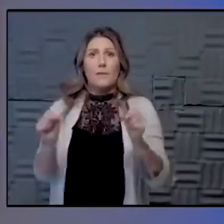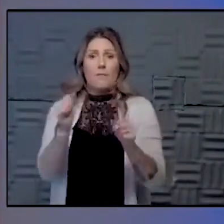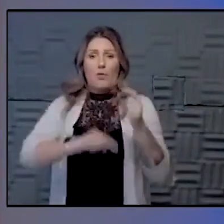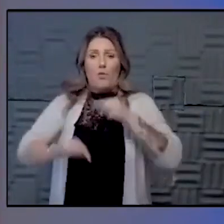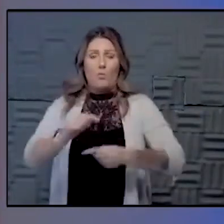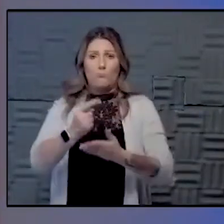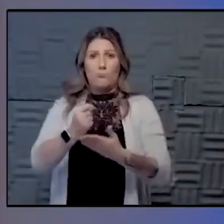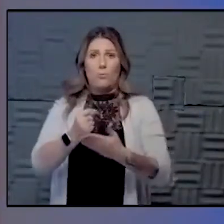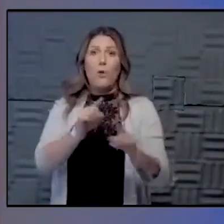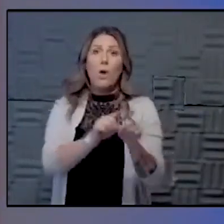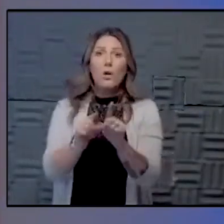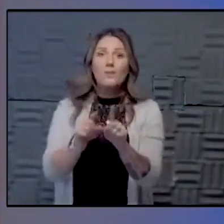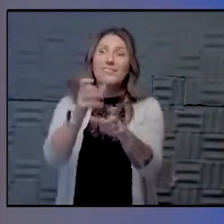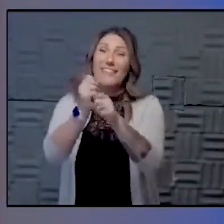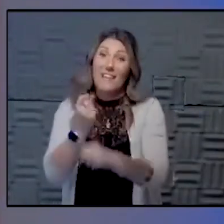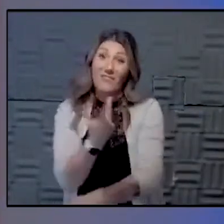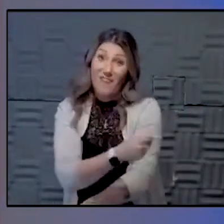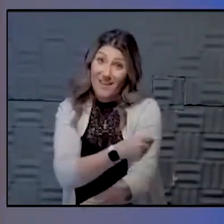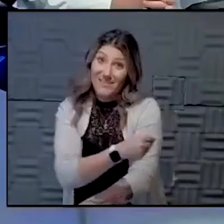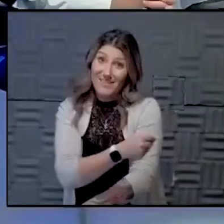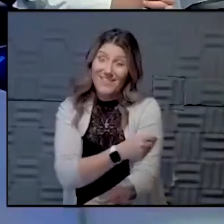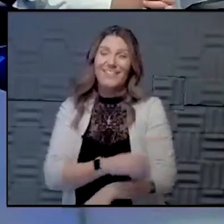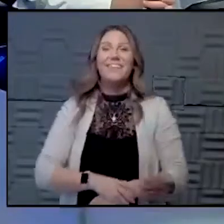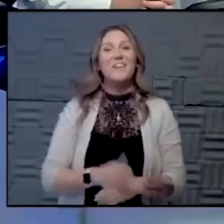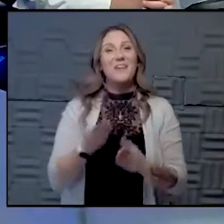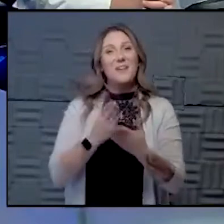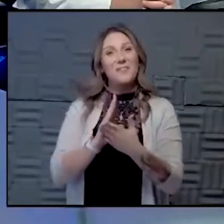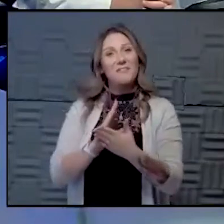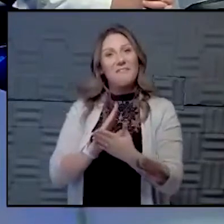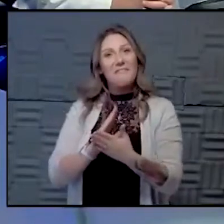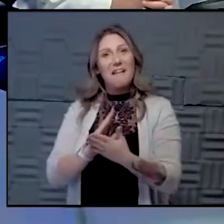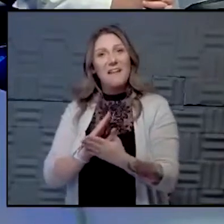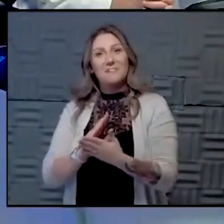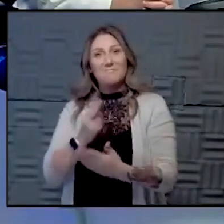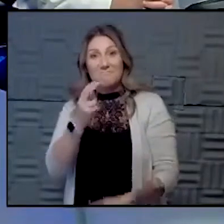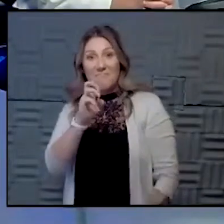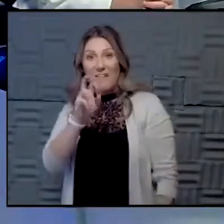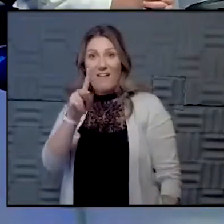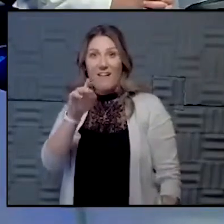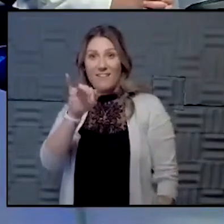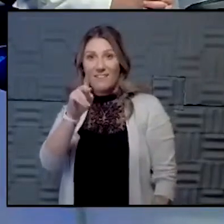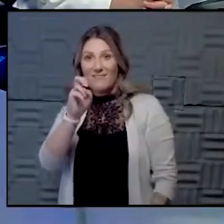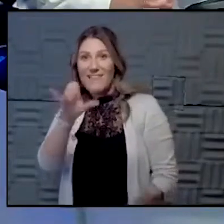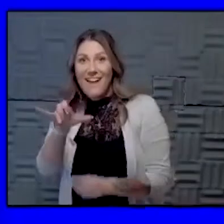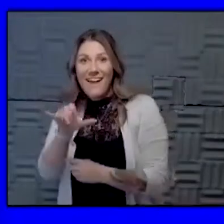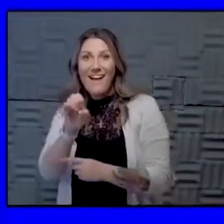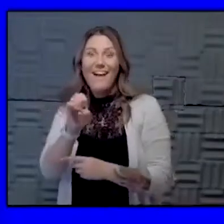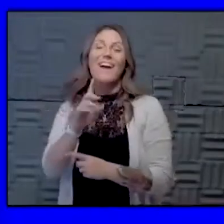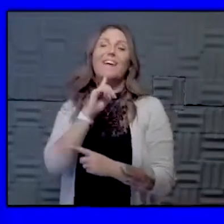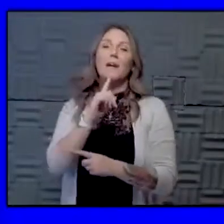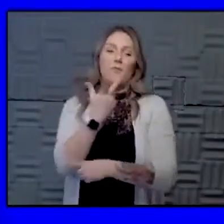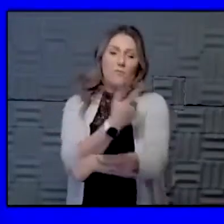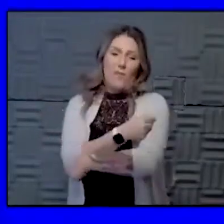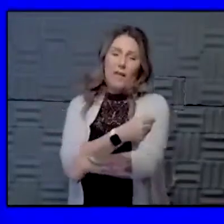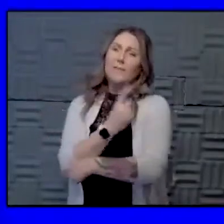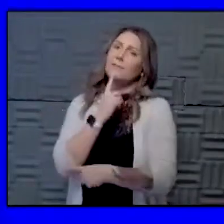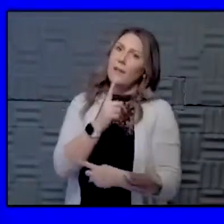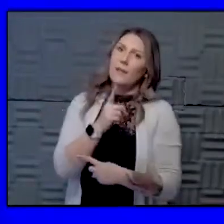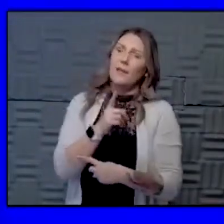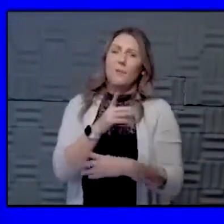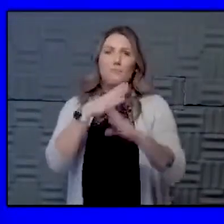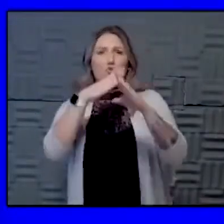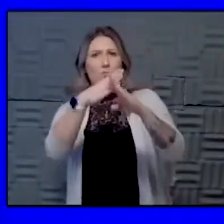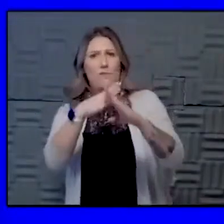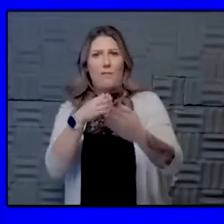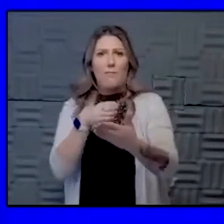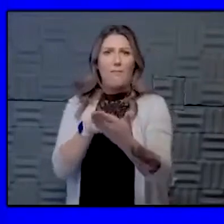And I will also say get vaccinated. All right. Yeah. Okay. Yeah. Again, get vaccinated, protect yourself against blood clots in your lungs